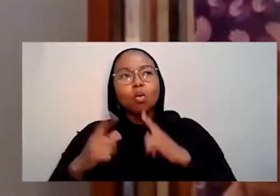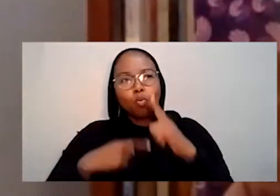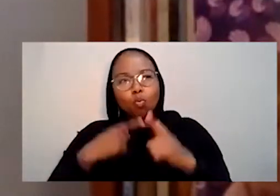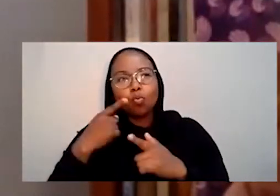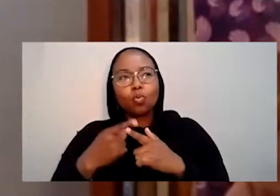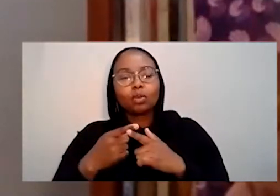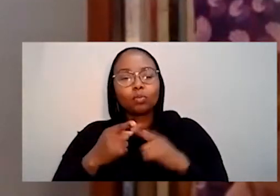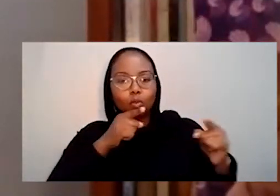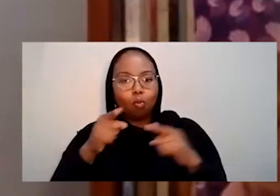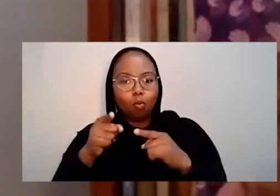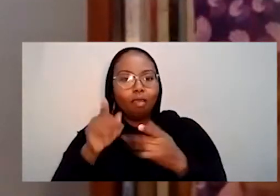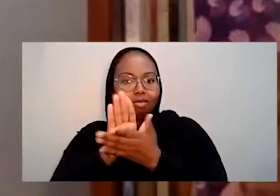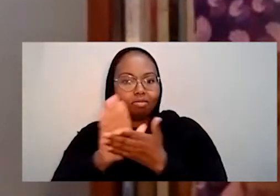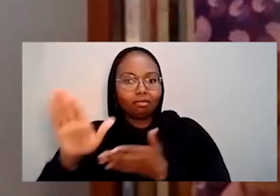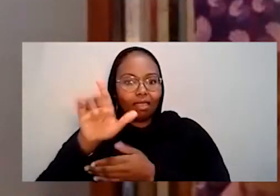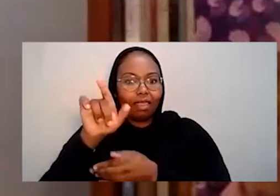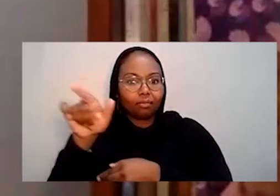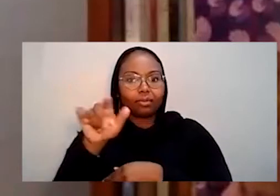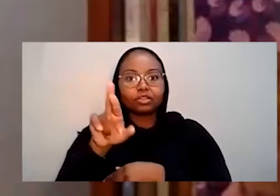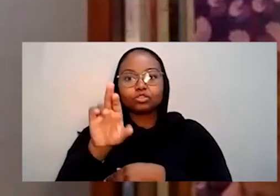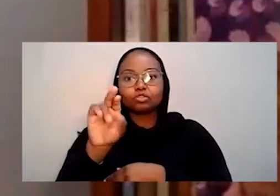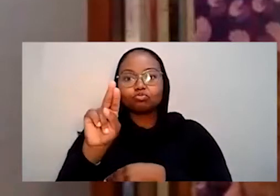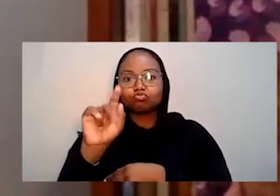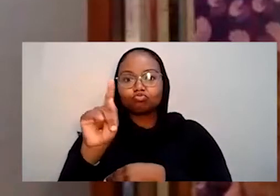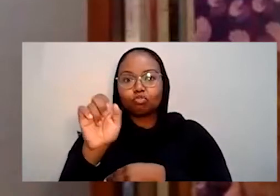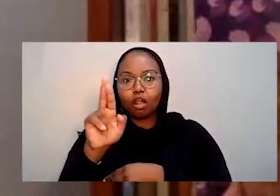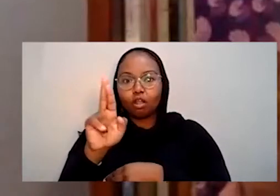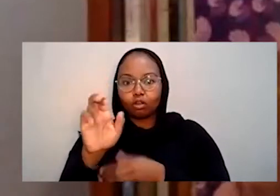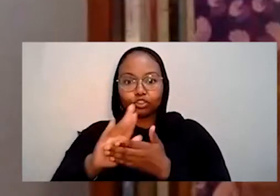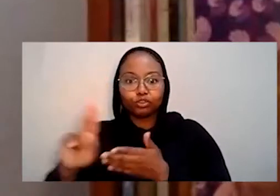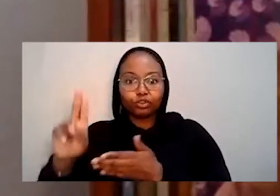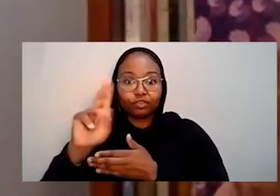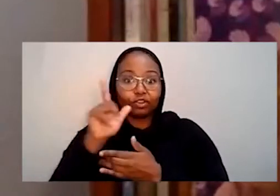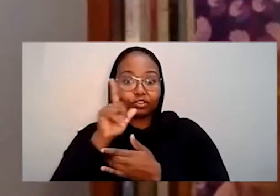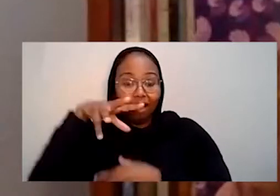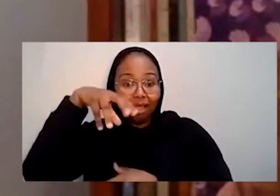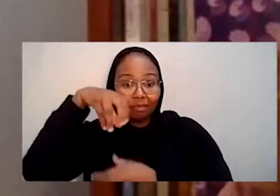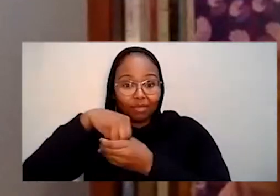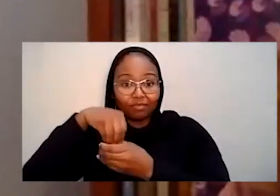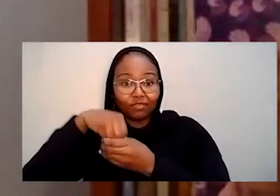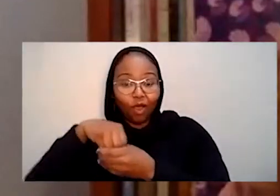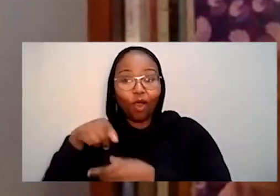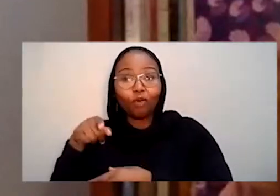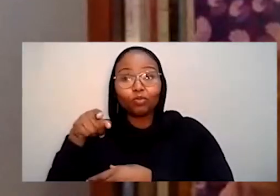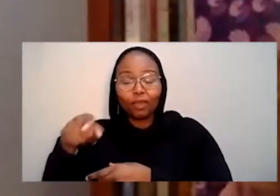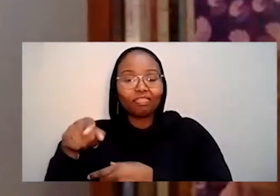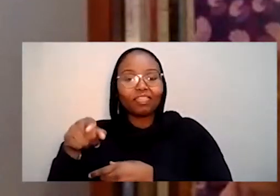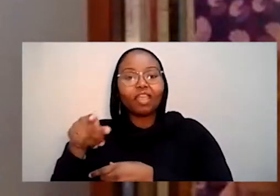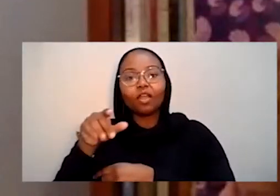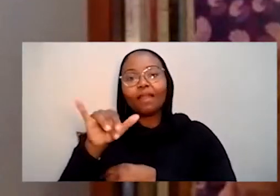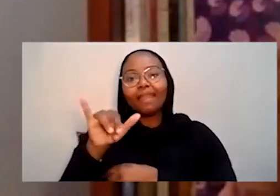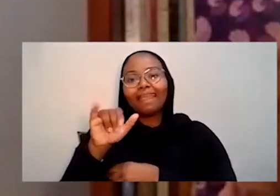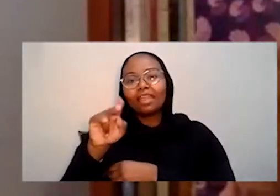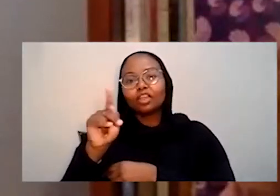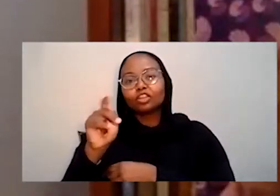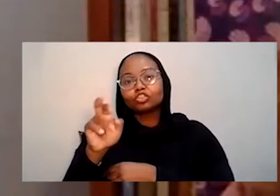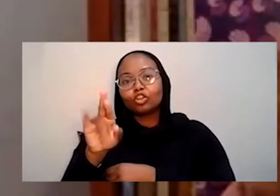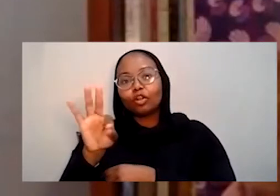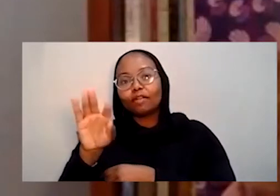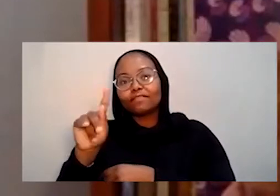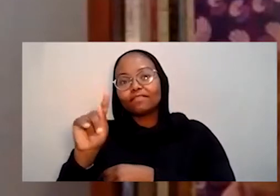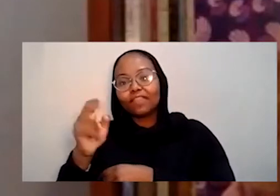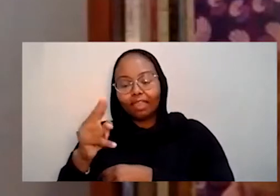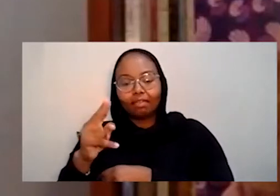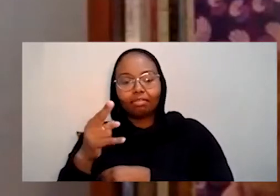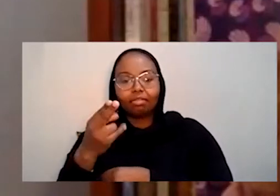I teach at Rutgers University. I'm involved with the Rutgers Interfaith Alliance. And we have a history of challenge between our Jewish and